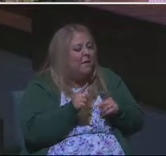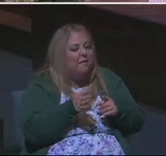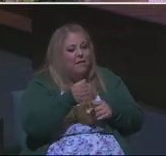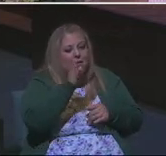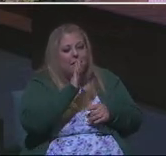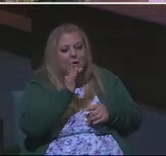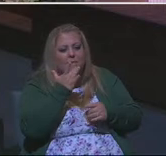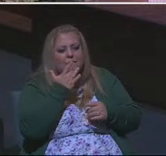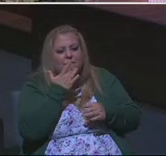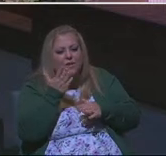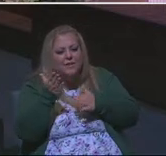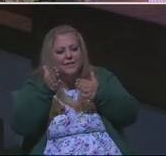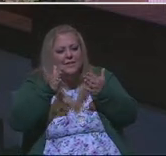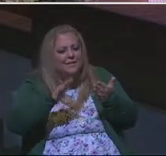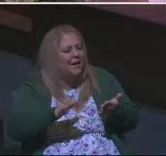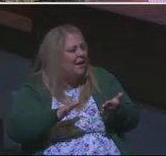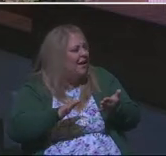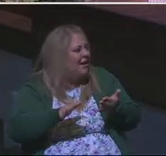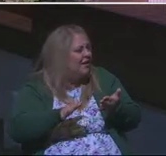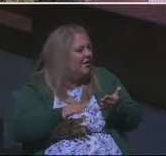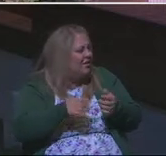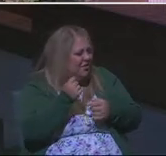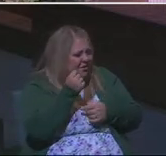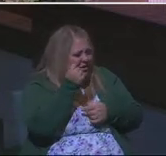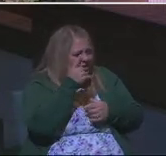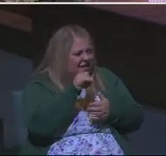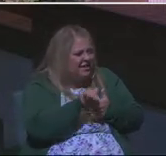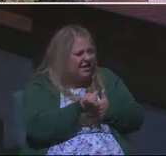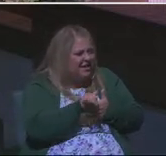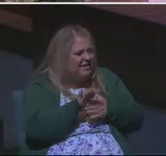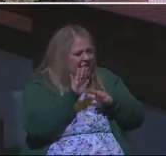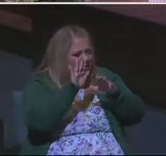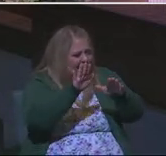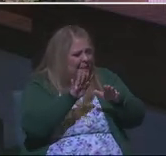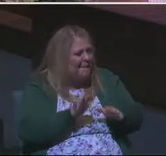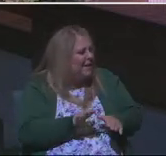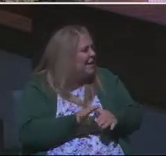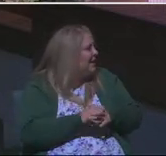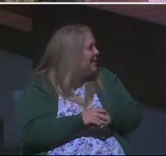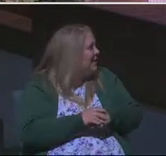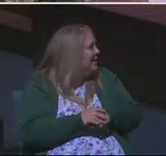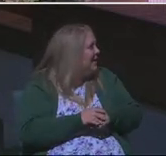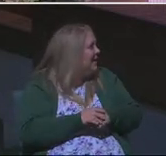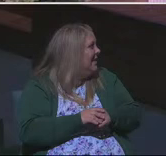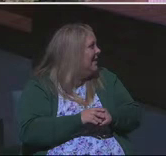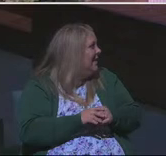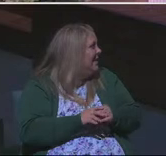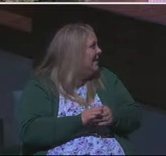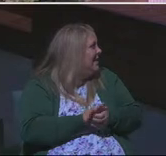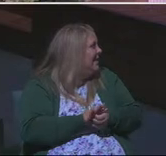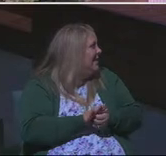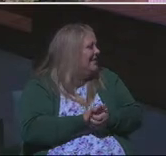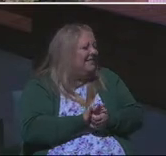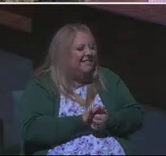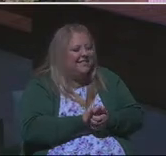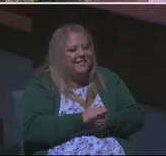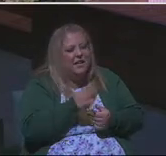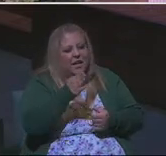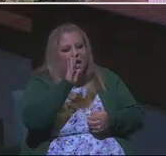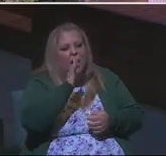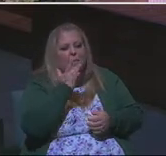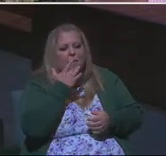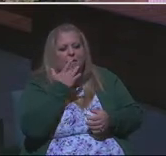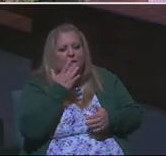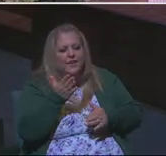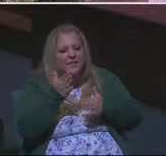die. Aaron, you get that? Isn't that amazing? Oh, two Aarons right here, back to back. God would rather die than live